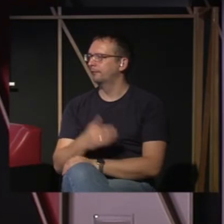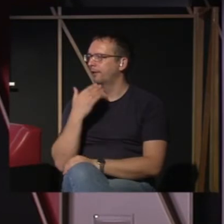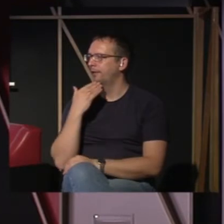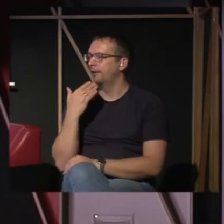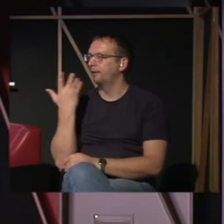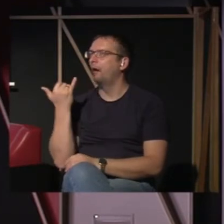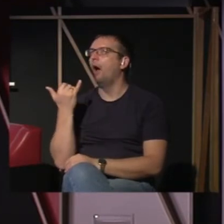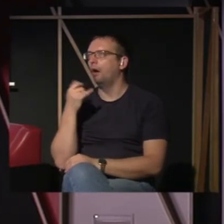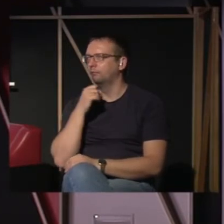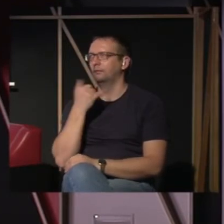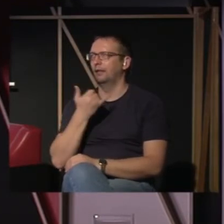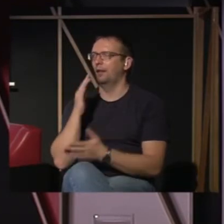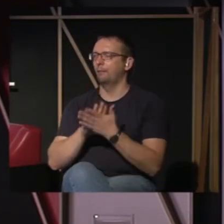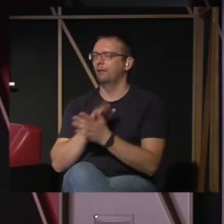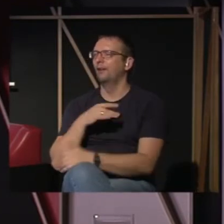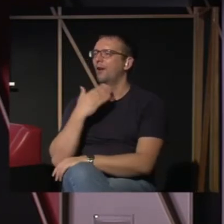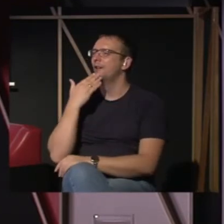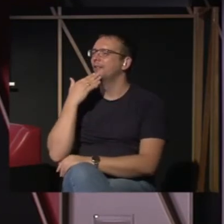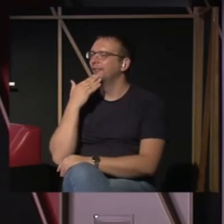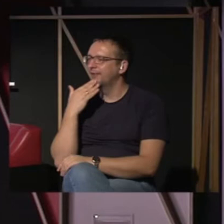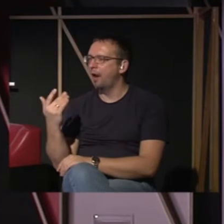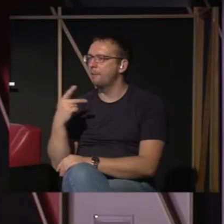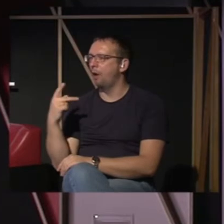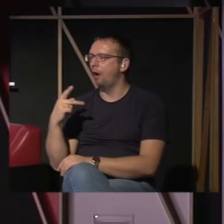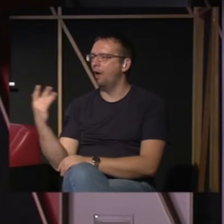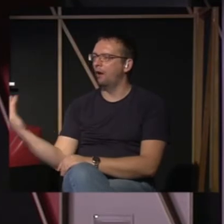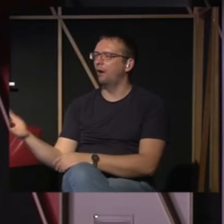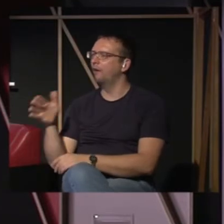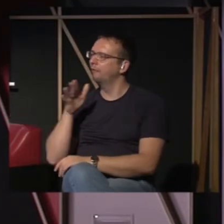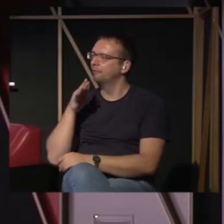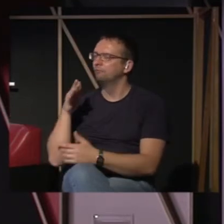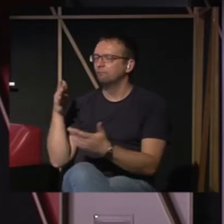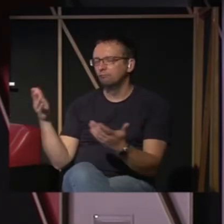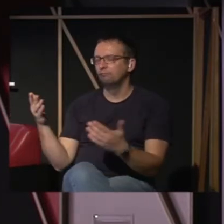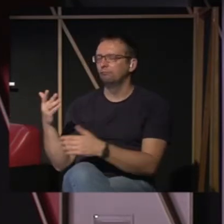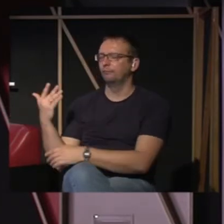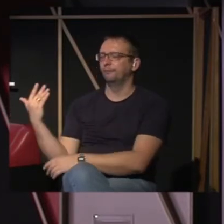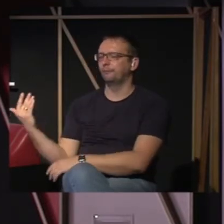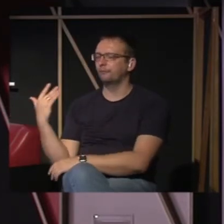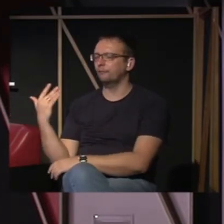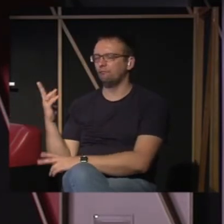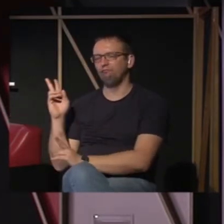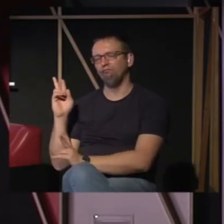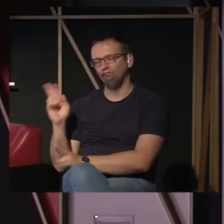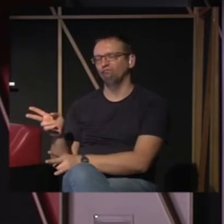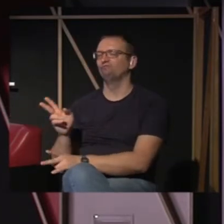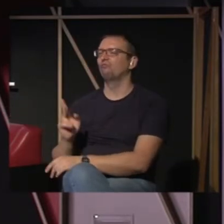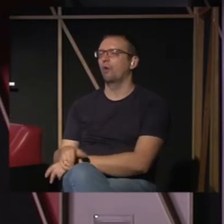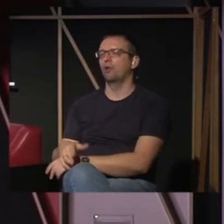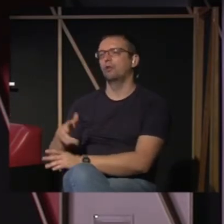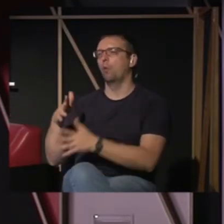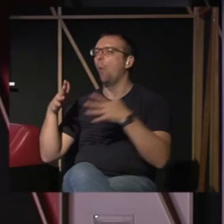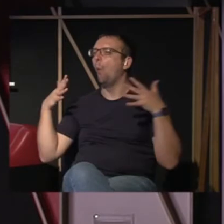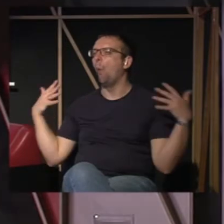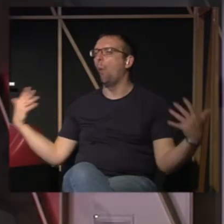So I'll just repeat that. Thank you very much, Paolo. It was really good to see the detail of that extensive accessibility program in Russia and the